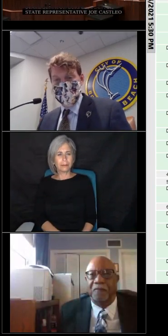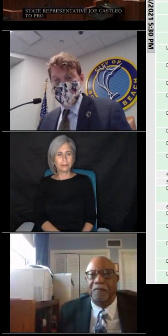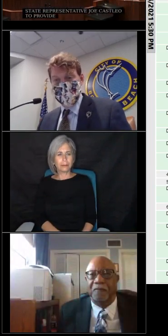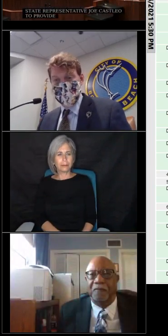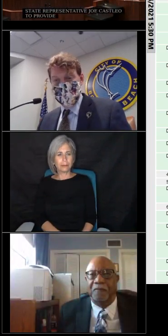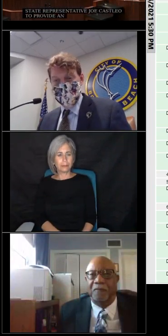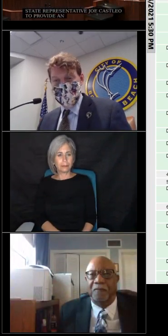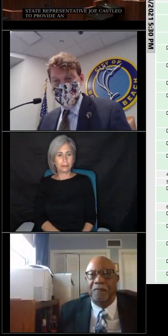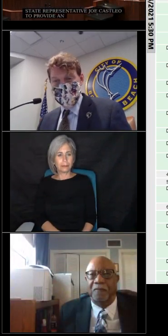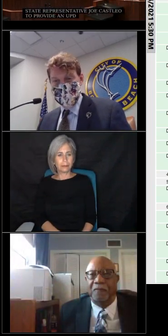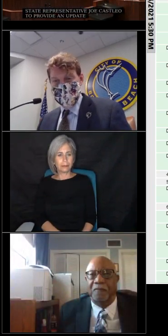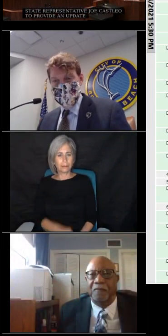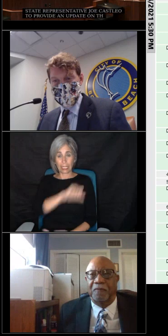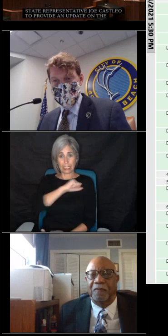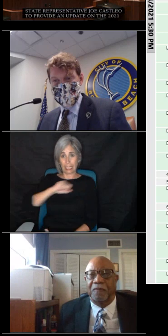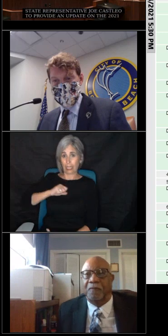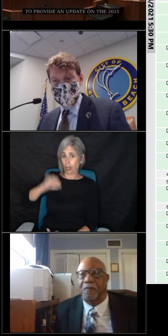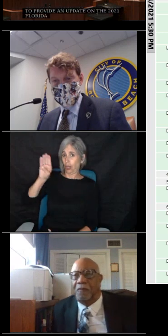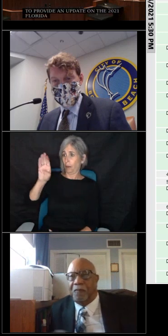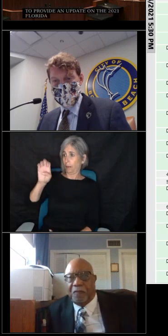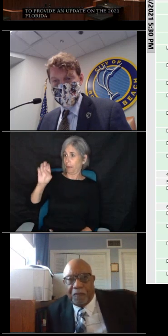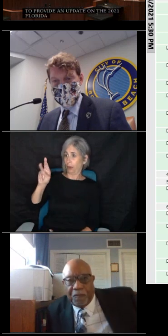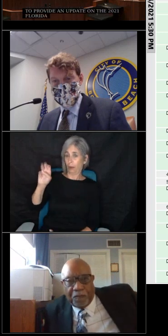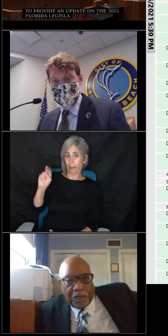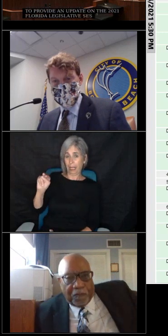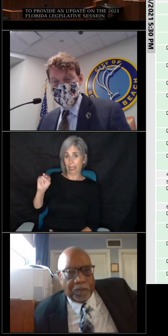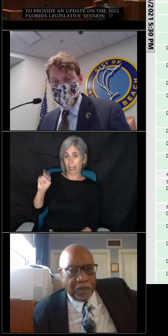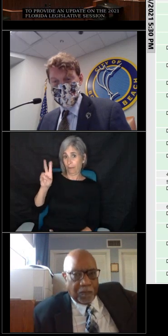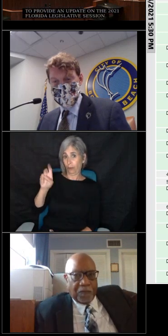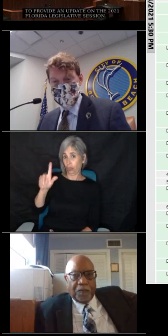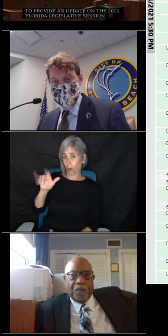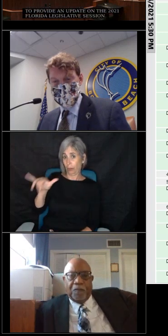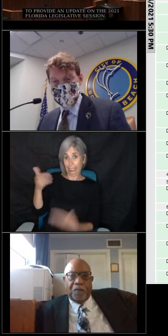And is Senator Berman virtually here?